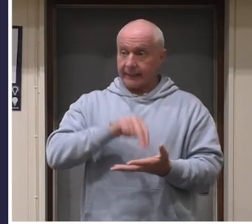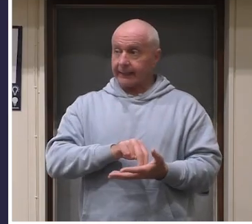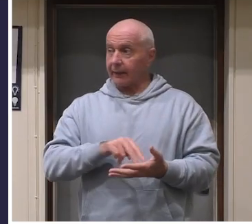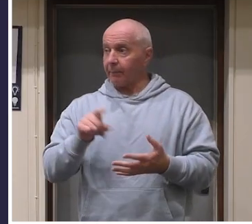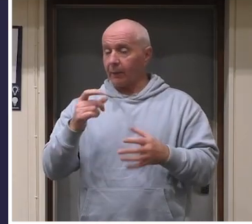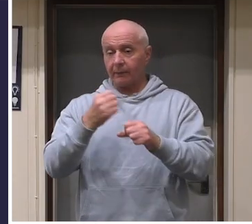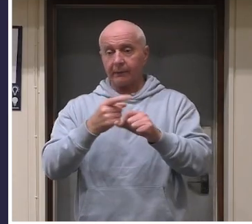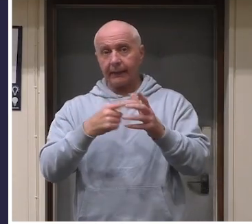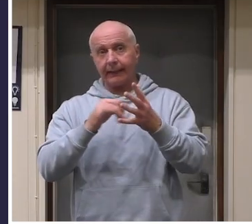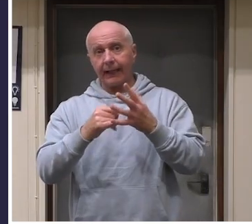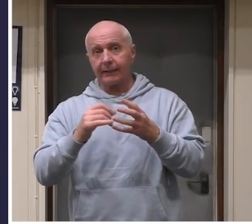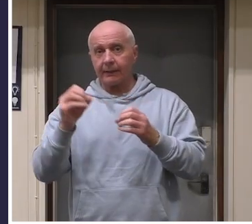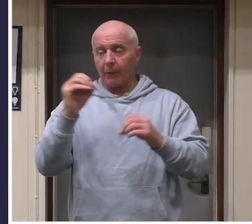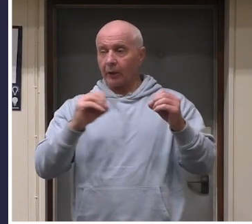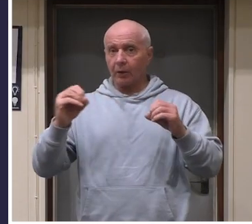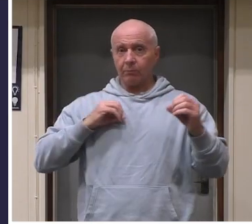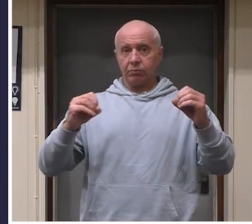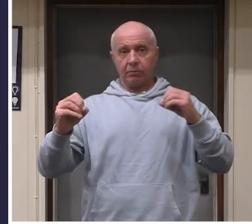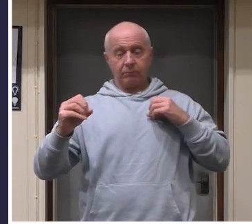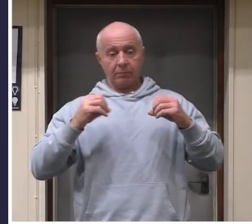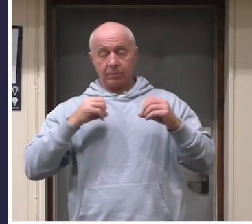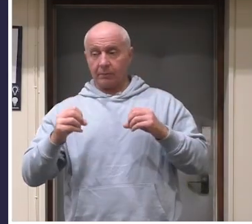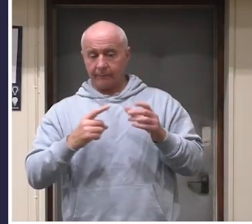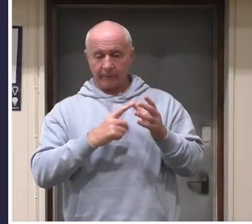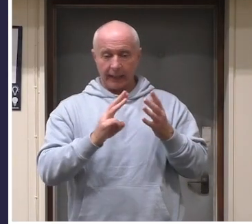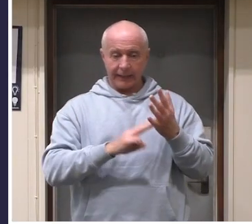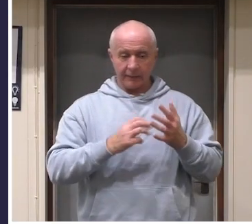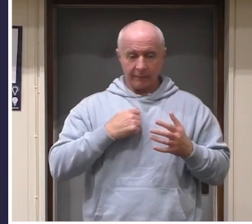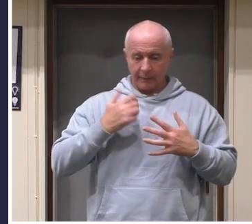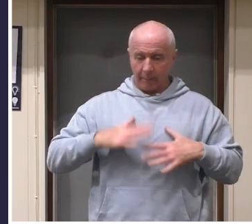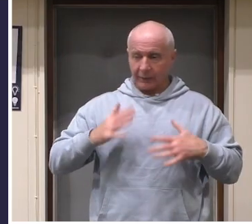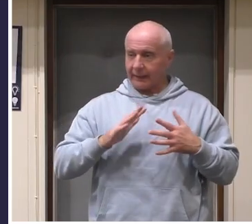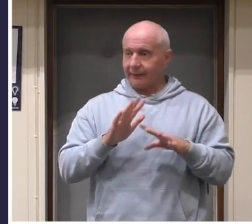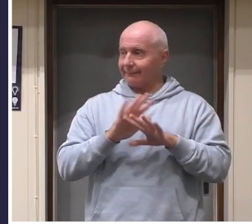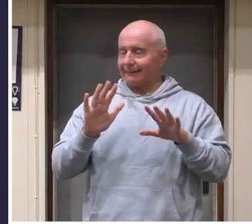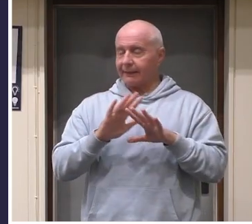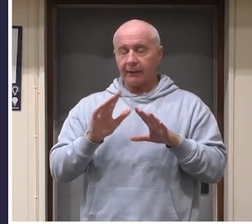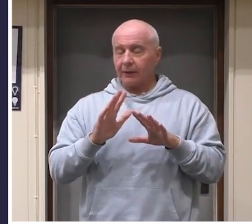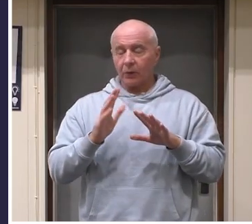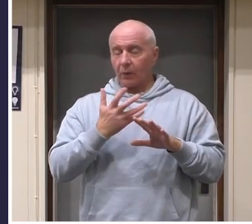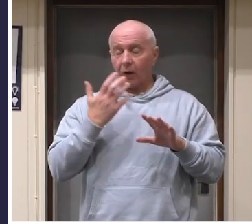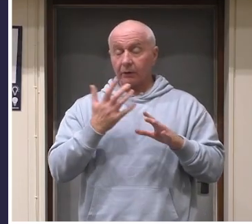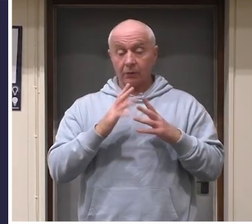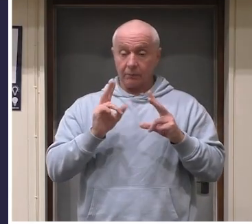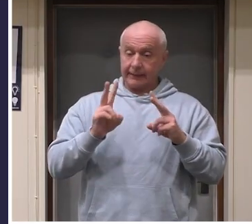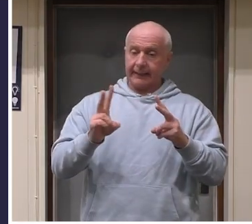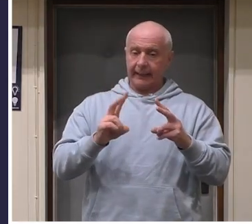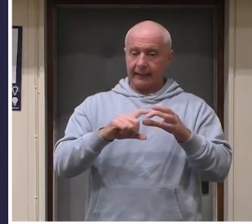gas molecules all the time, which is making atoms in my body move, and that's way too hot to see any quantum effects